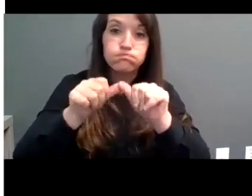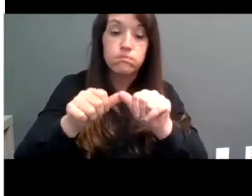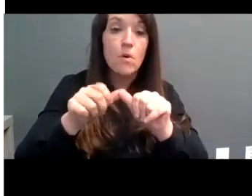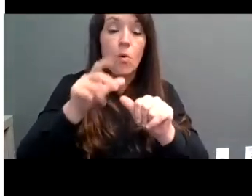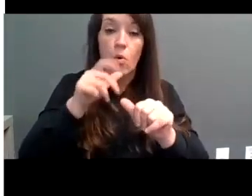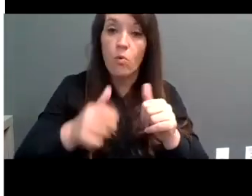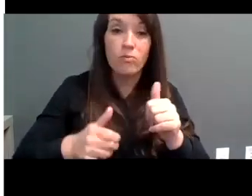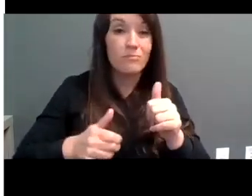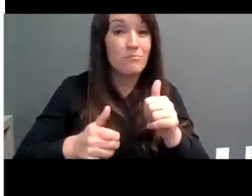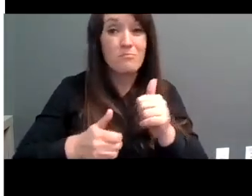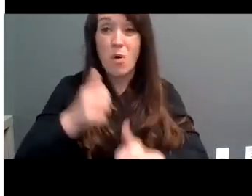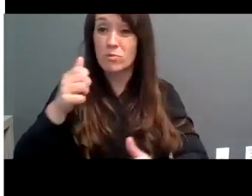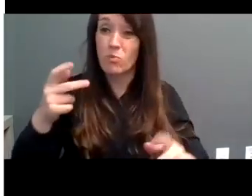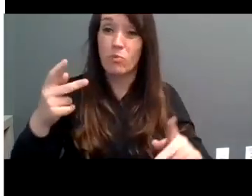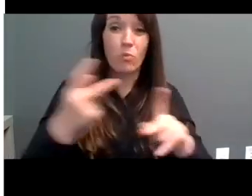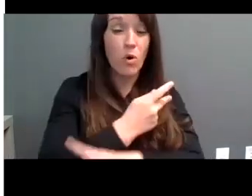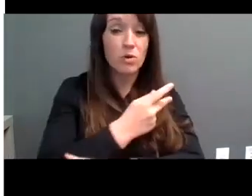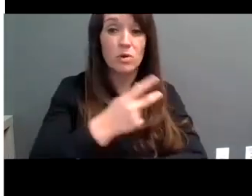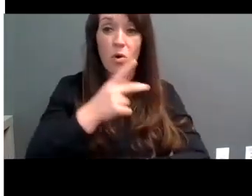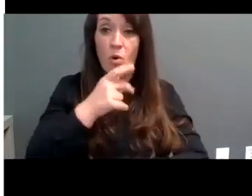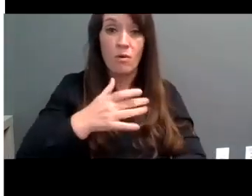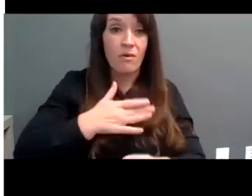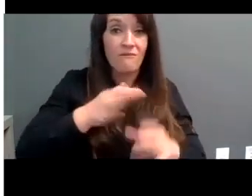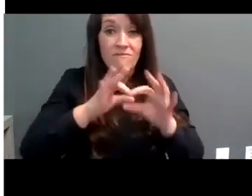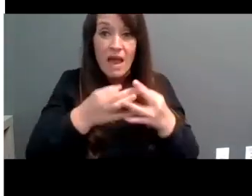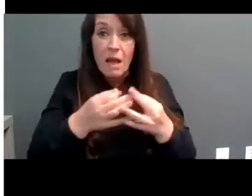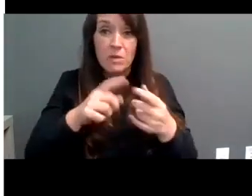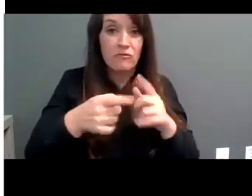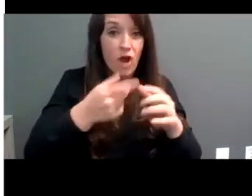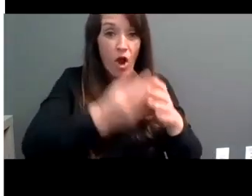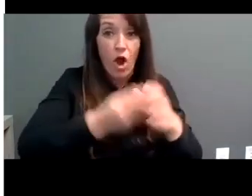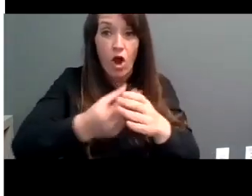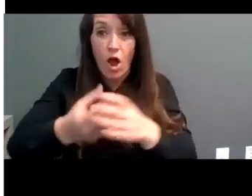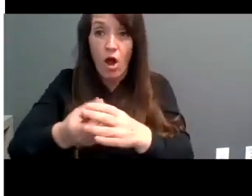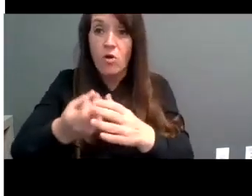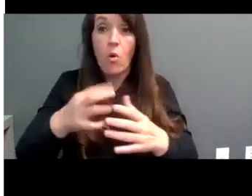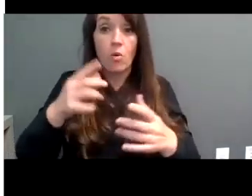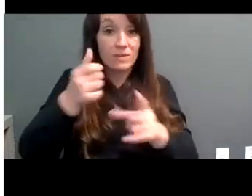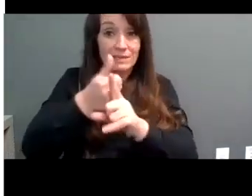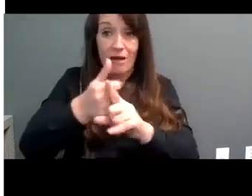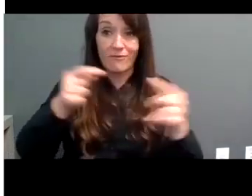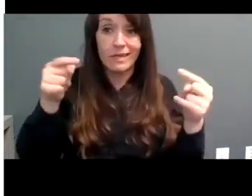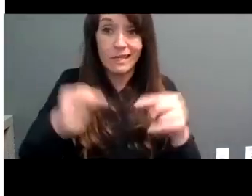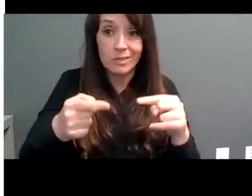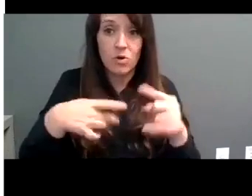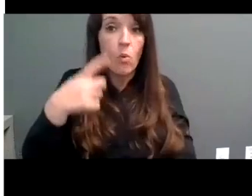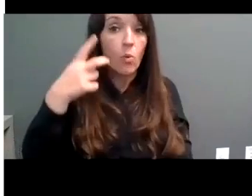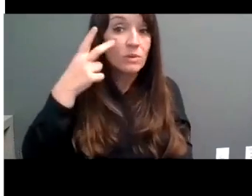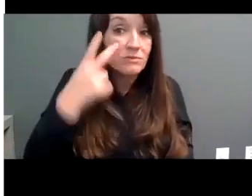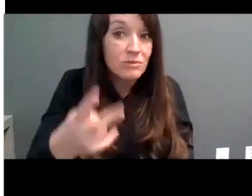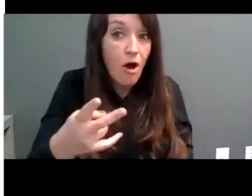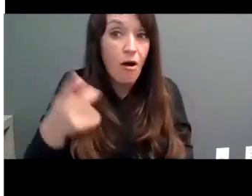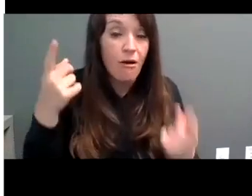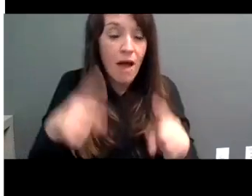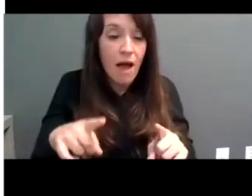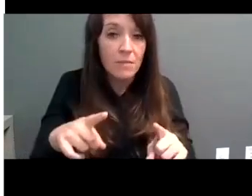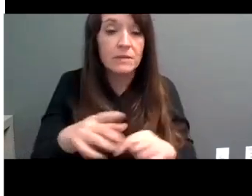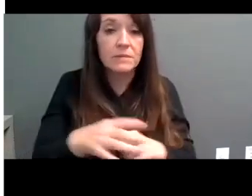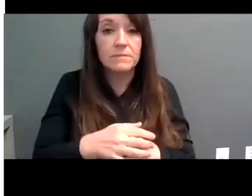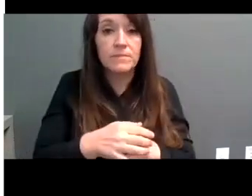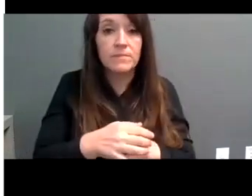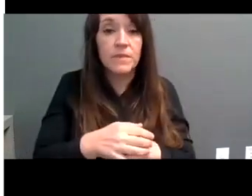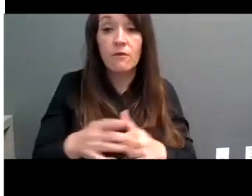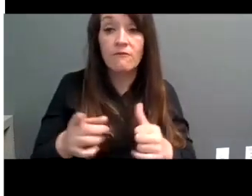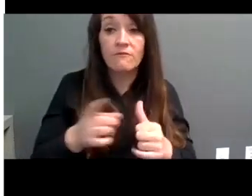lost loved ones and those who were injured or witnessed these tragedies. Responders are also impacted to a